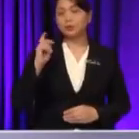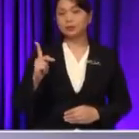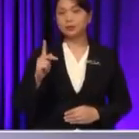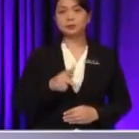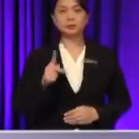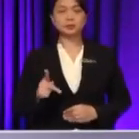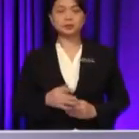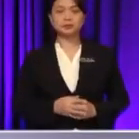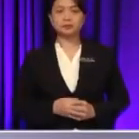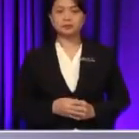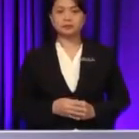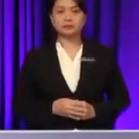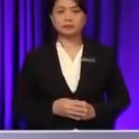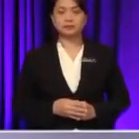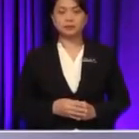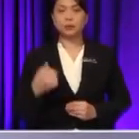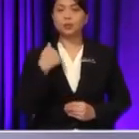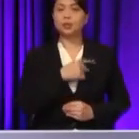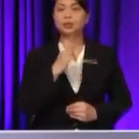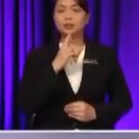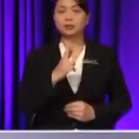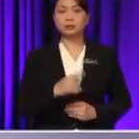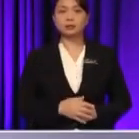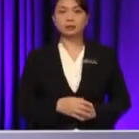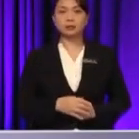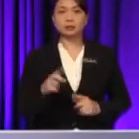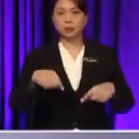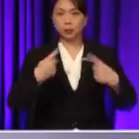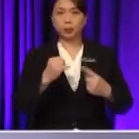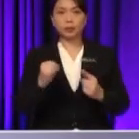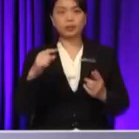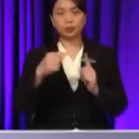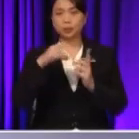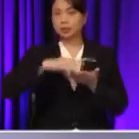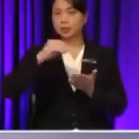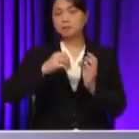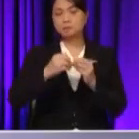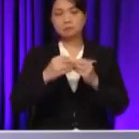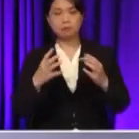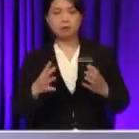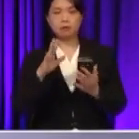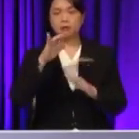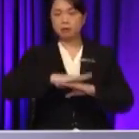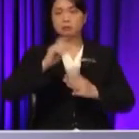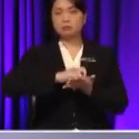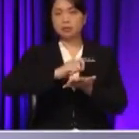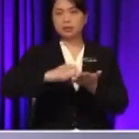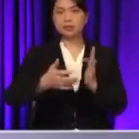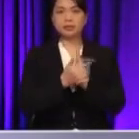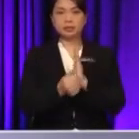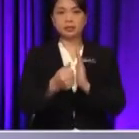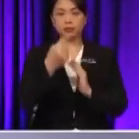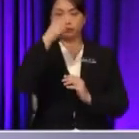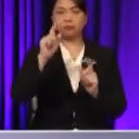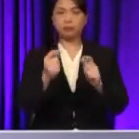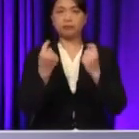First, let's come back to class. Today we are going to learn more about English, and we're focusing on writing skills for Form